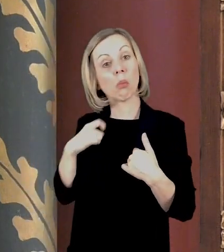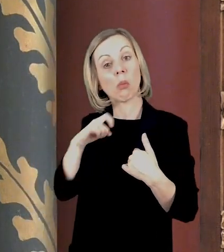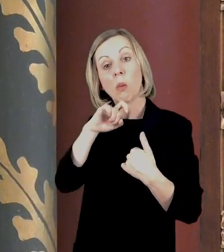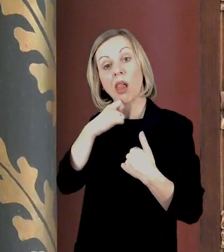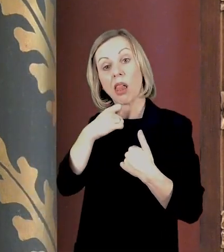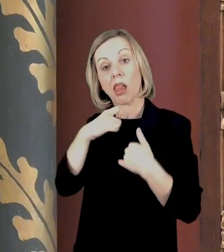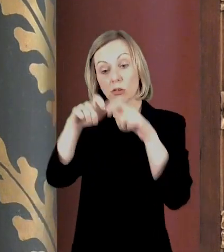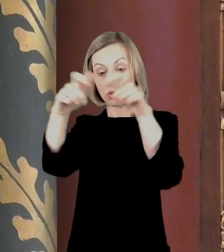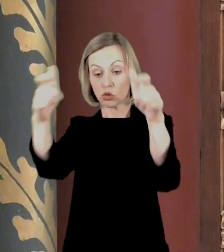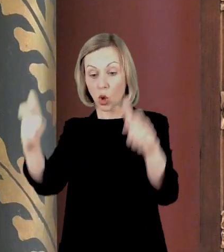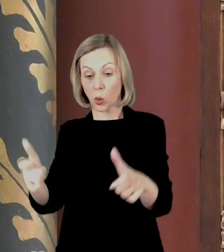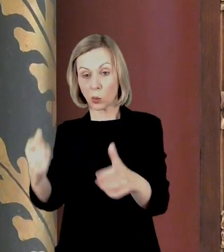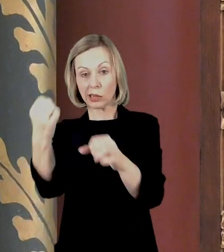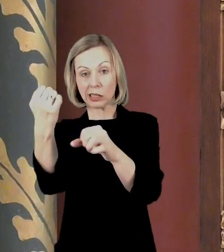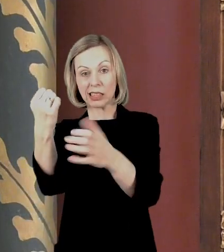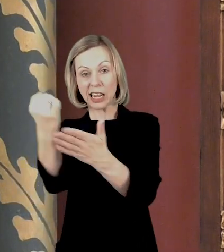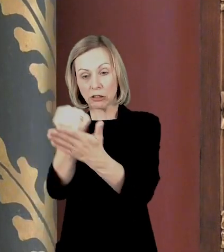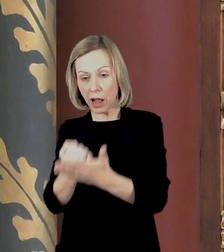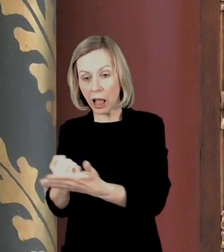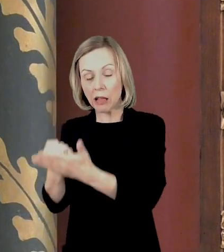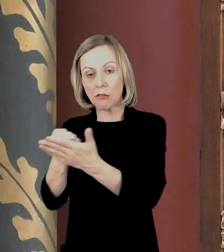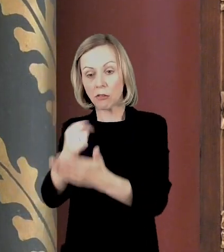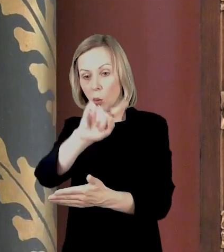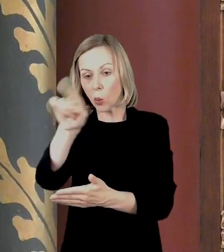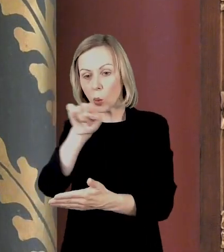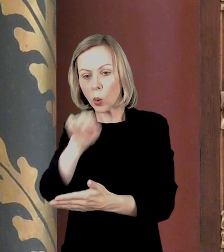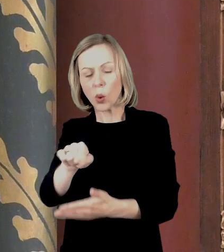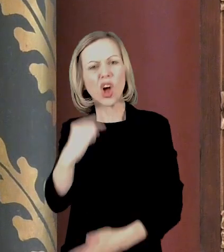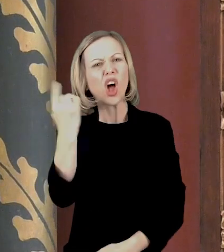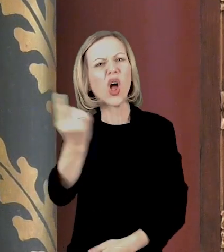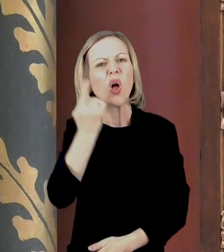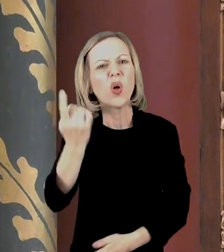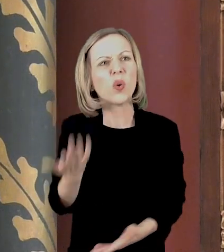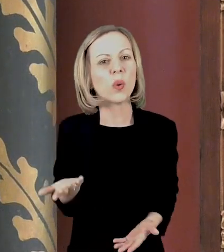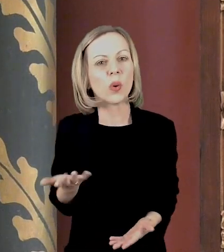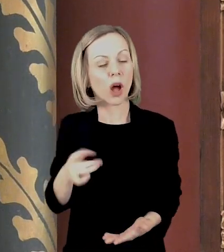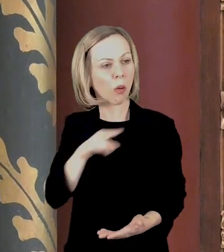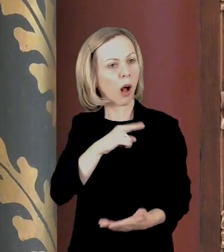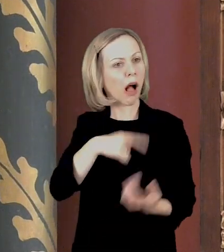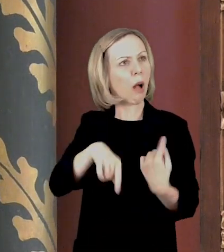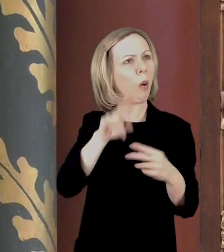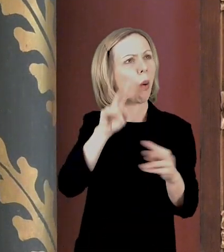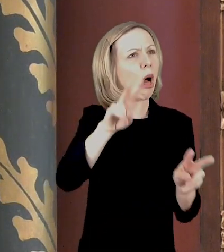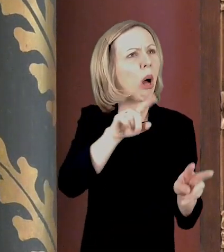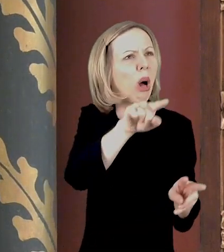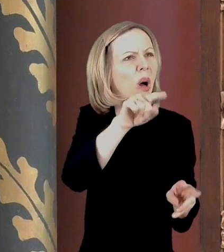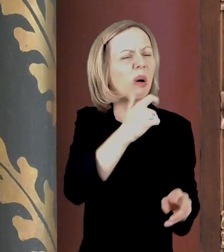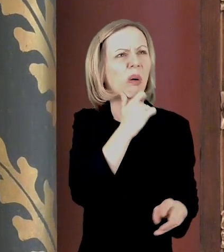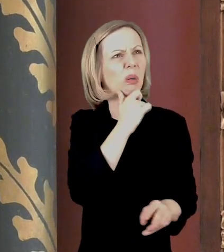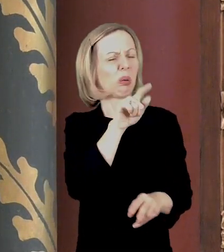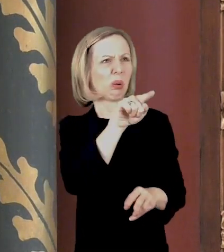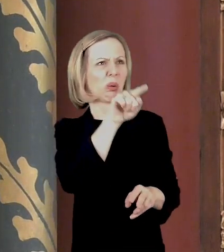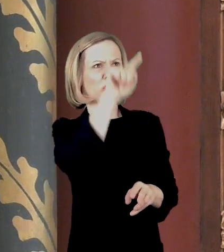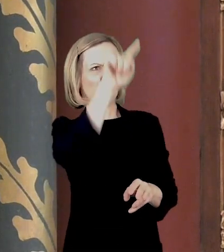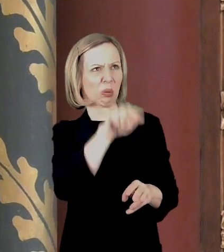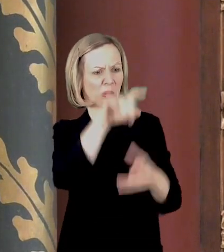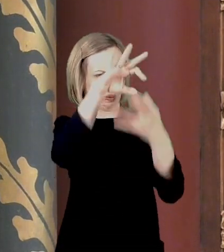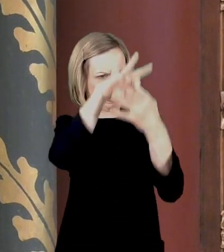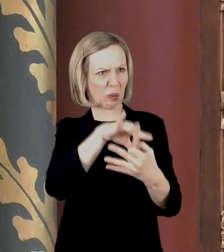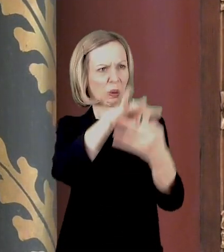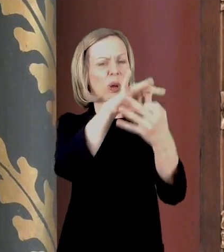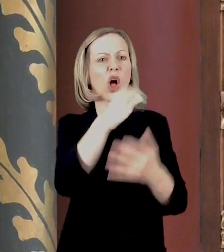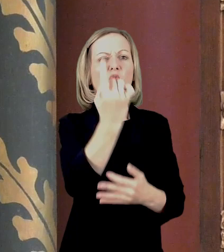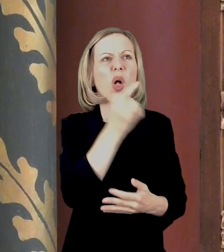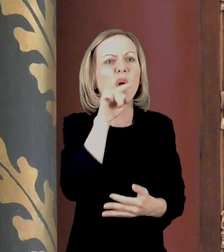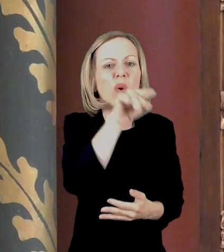mark engraved on the stone and the word who, because that's what people say. Who?" And